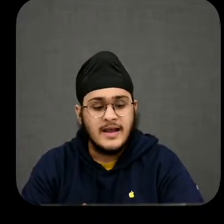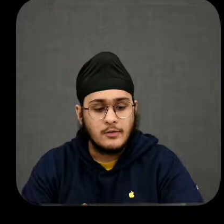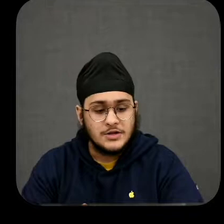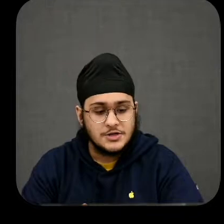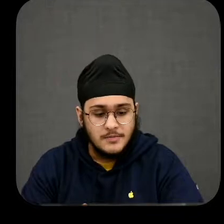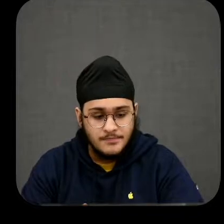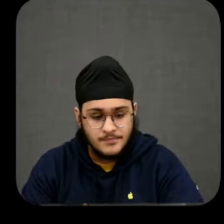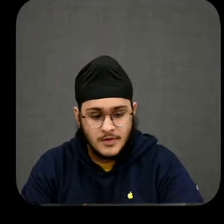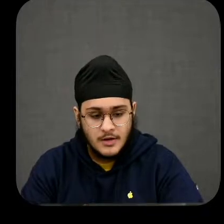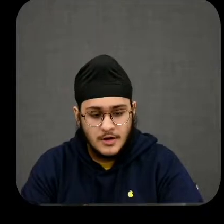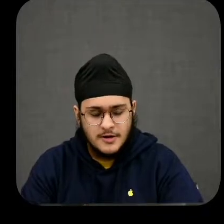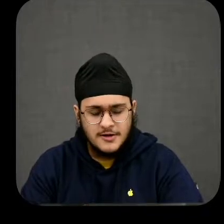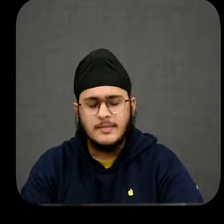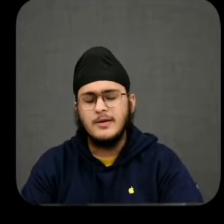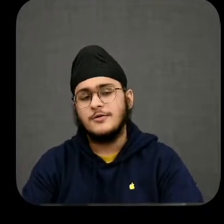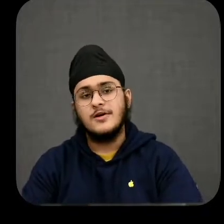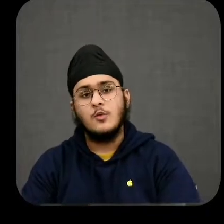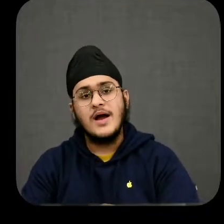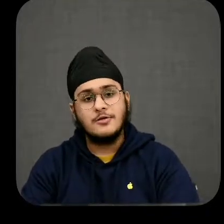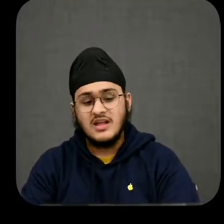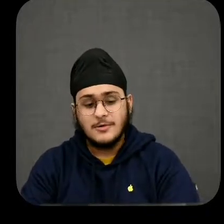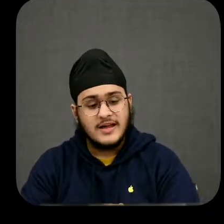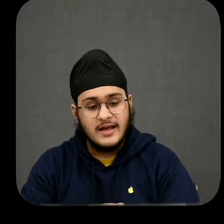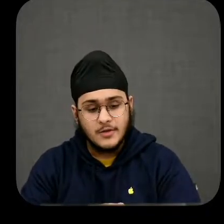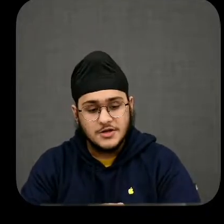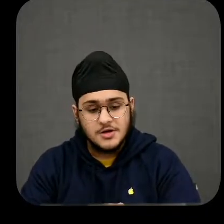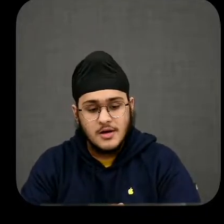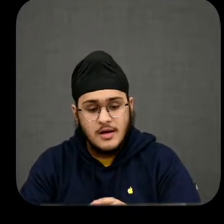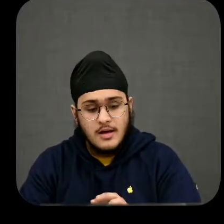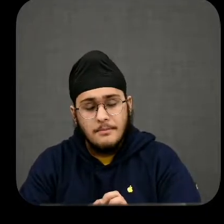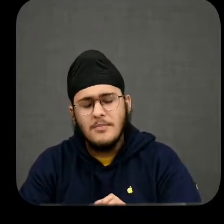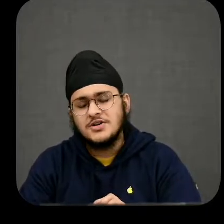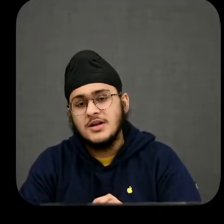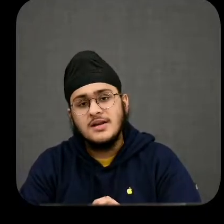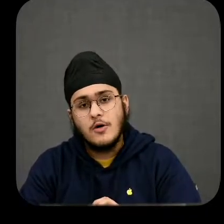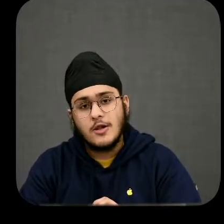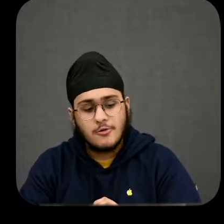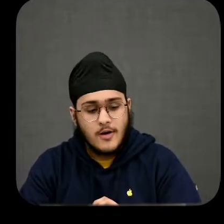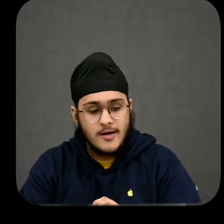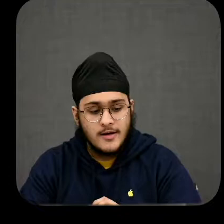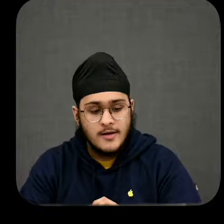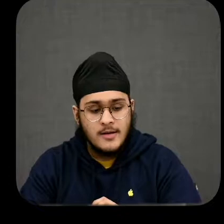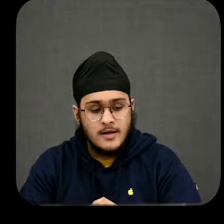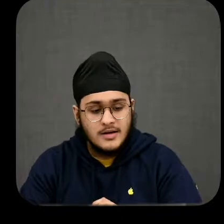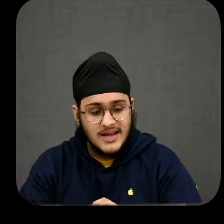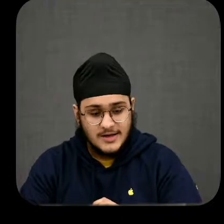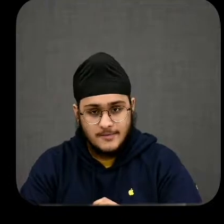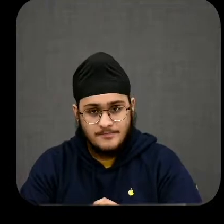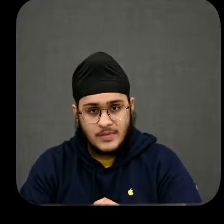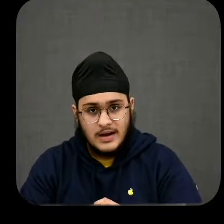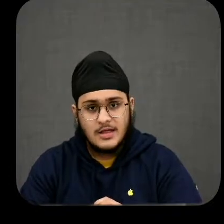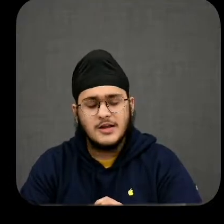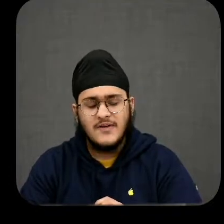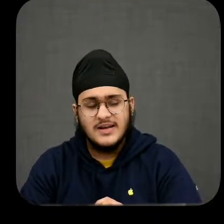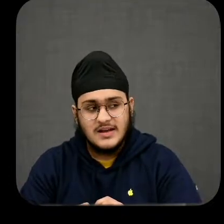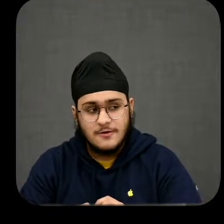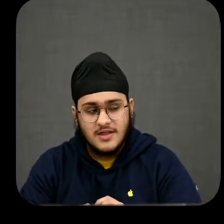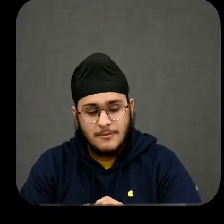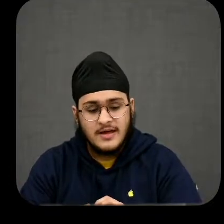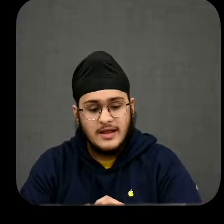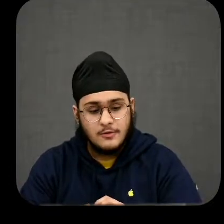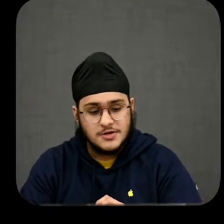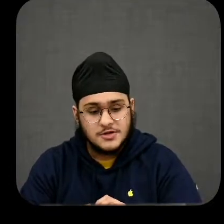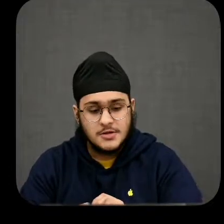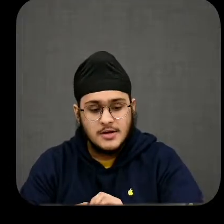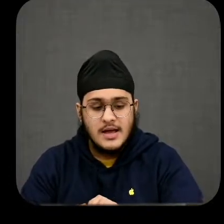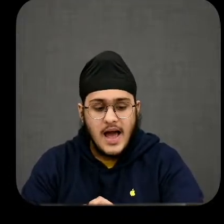Sign Language. You may be wondering, why not Singapore Sign Language? Machine learning models require data. It's hard to find data for Singapore